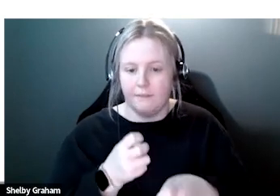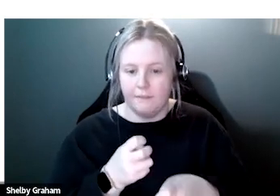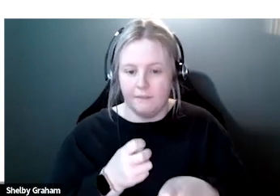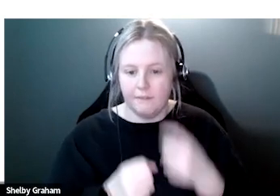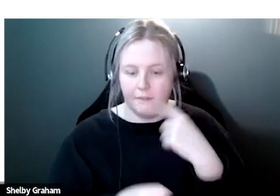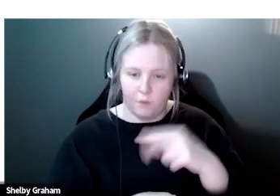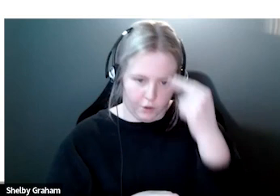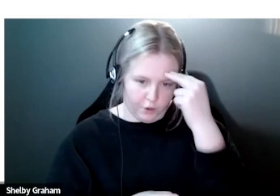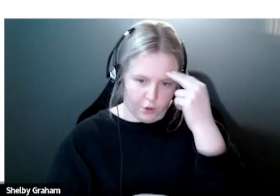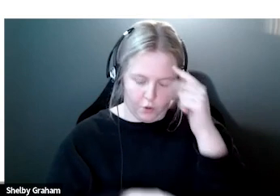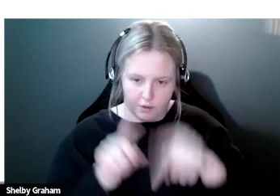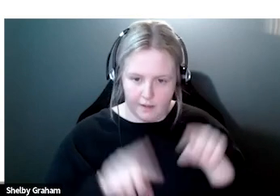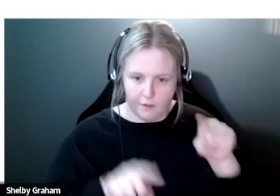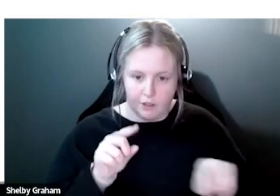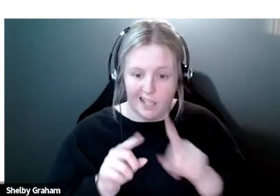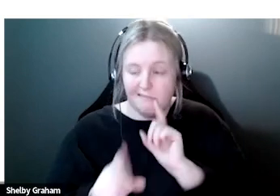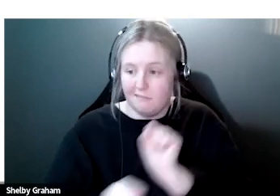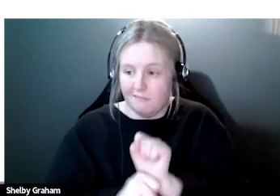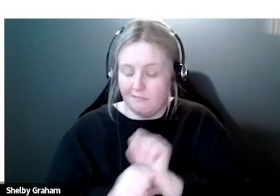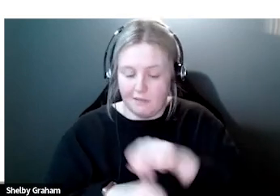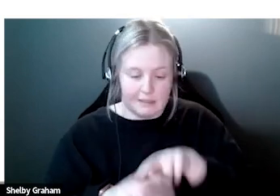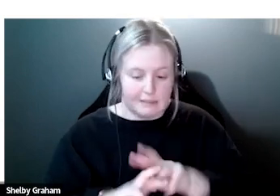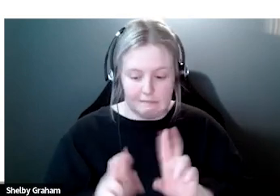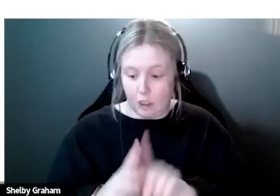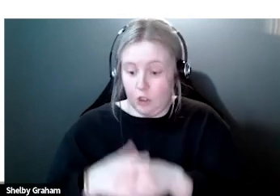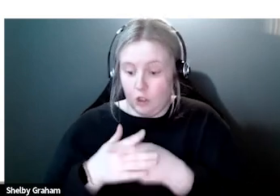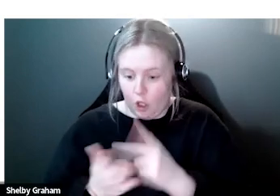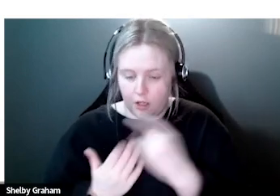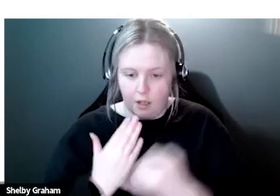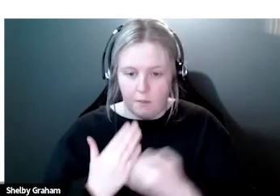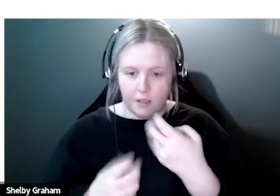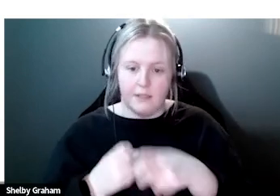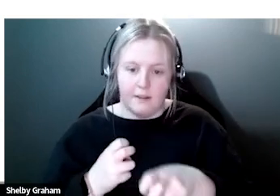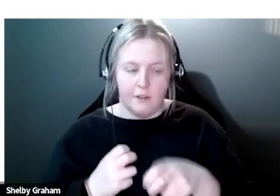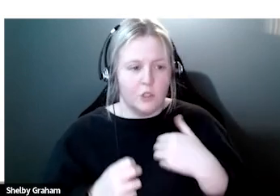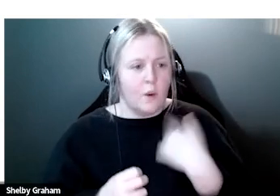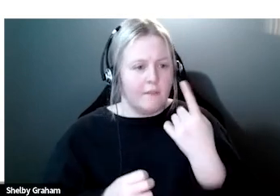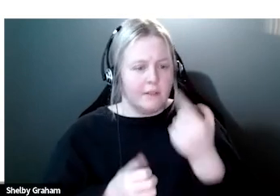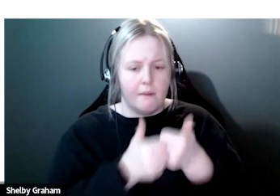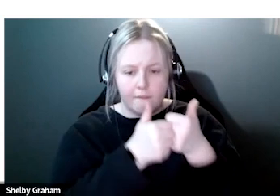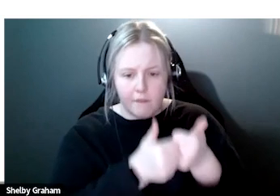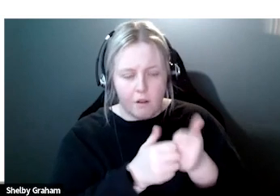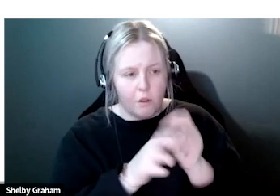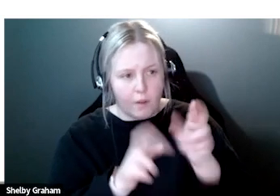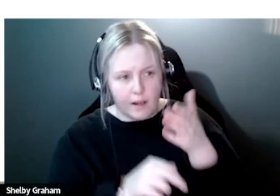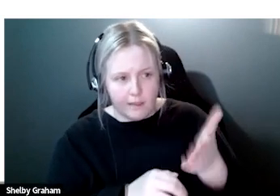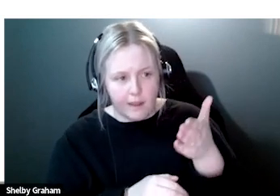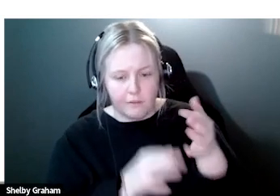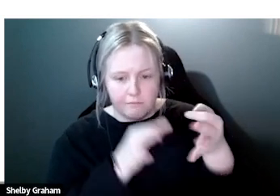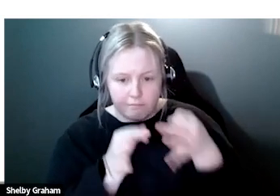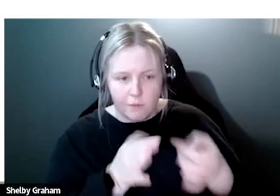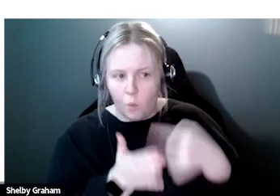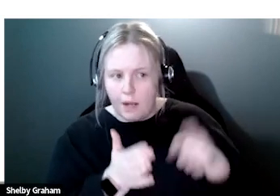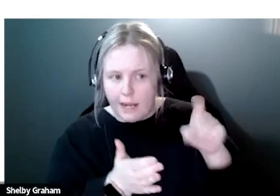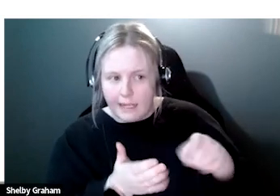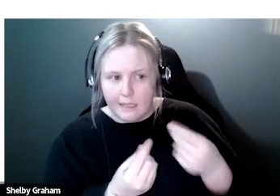neurodivergent. Starting a project can be really tough. And so having a template for me of very clear instructions of what is